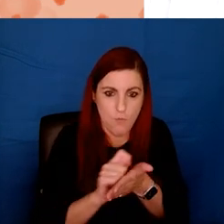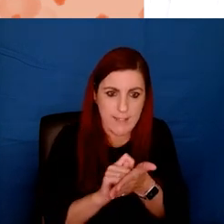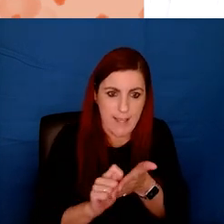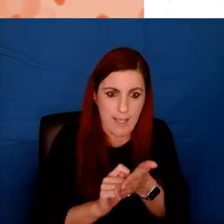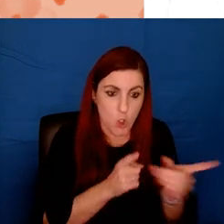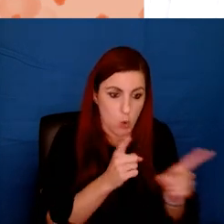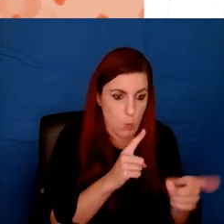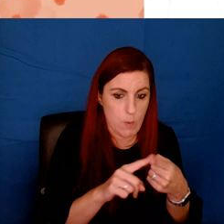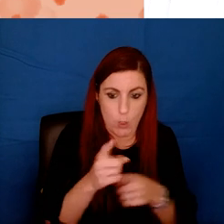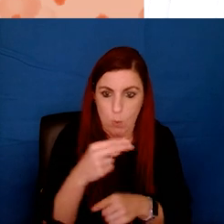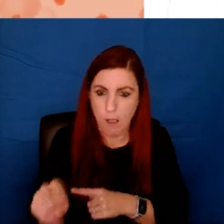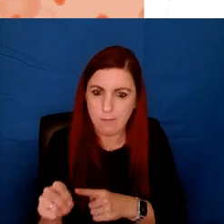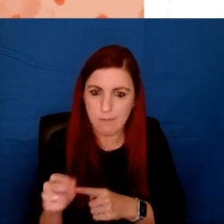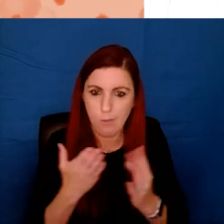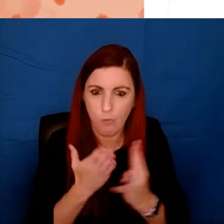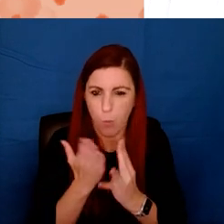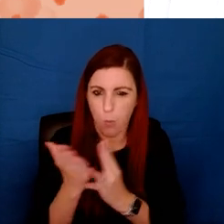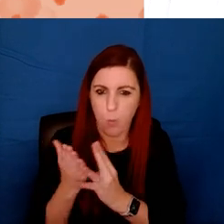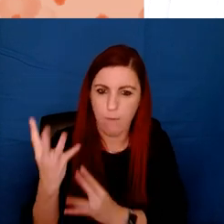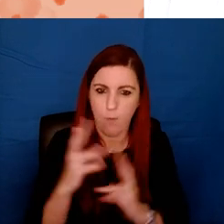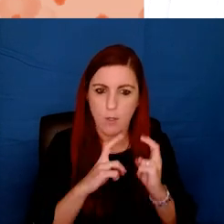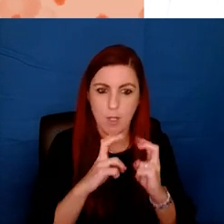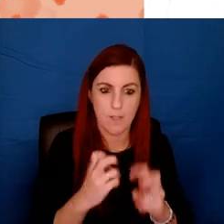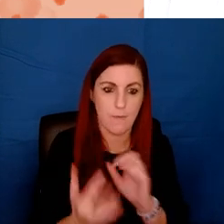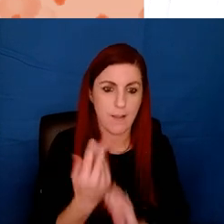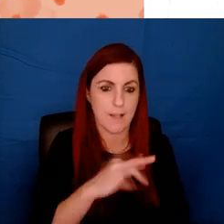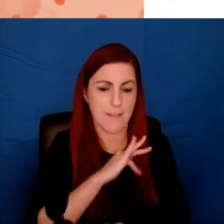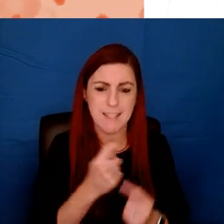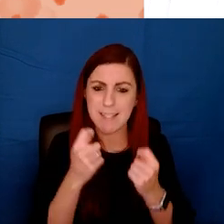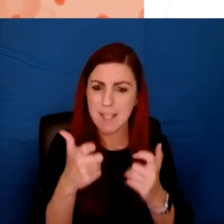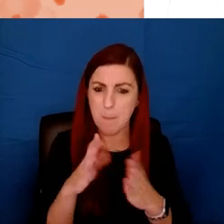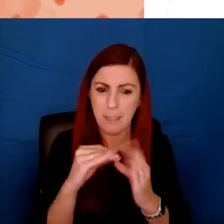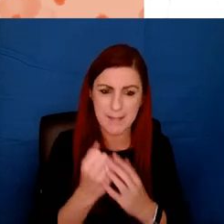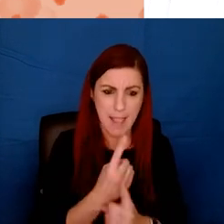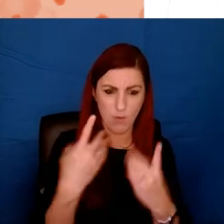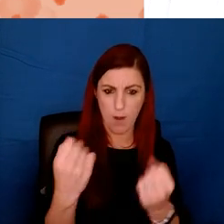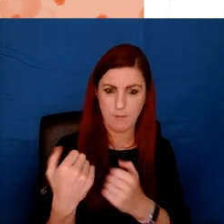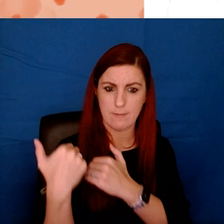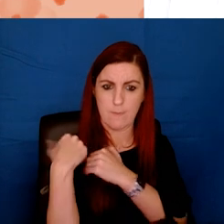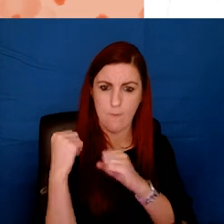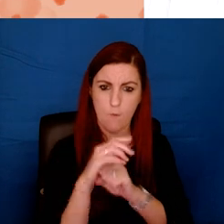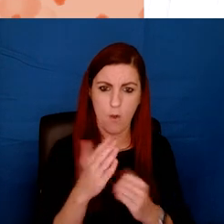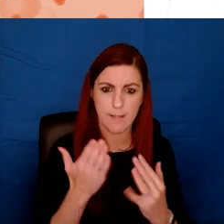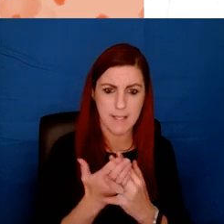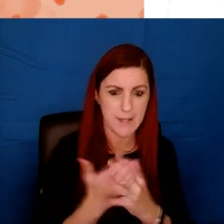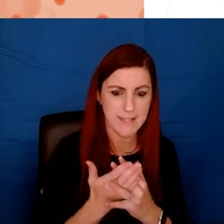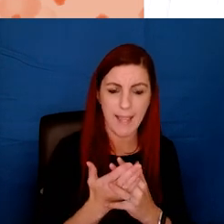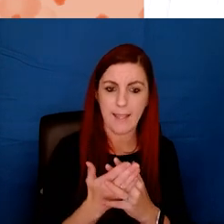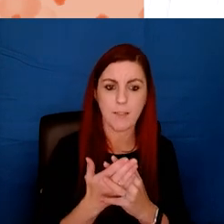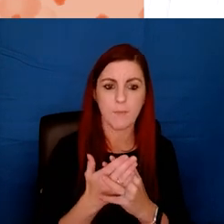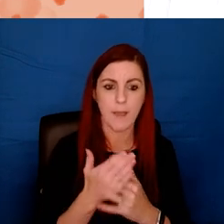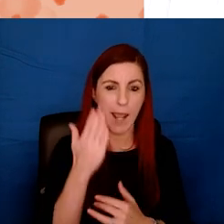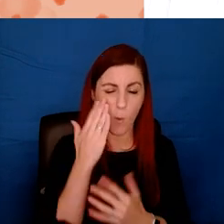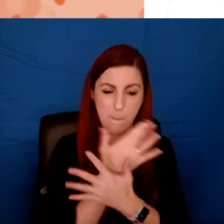each of our topics, and we're finding ourselves it can be really simple things, and everybody has a responsibility for accessibility. I know